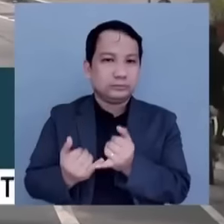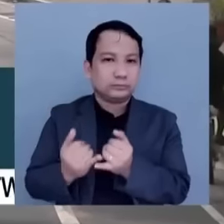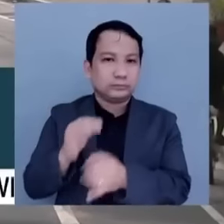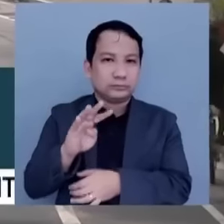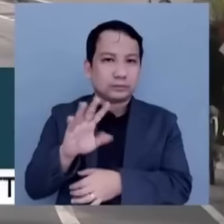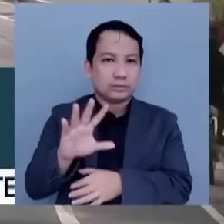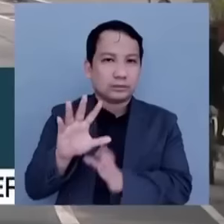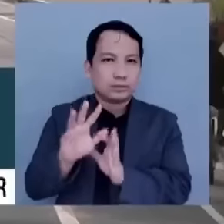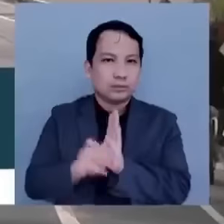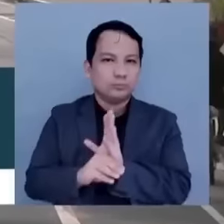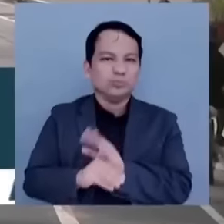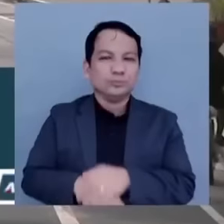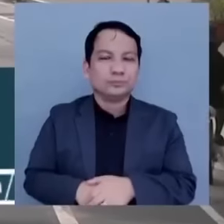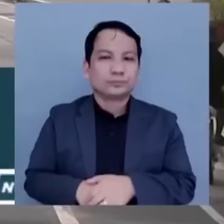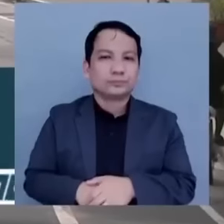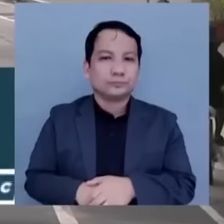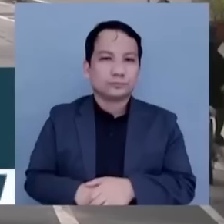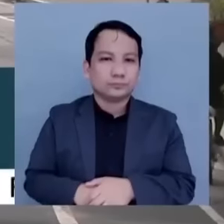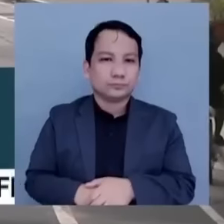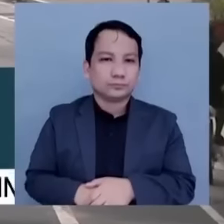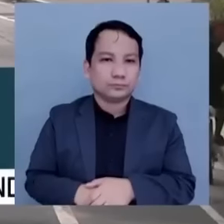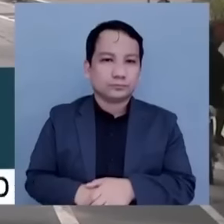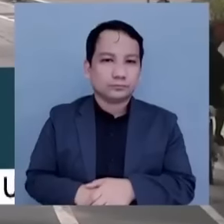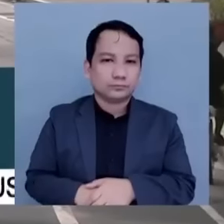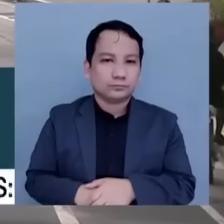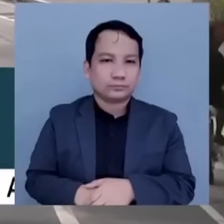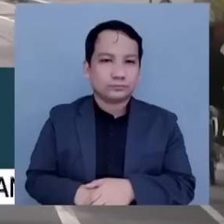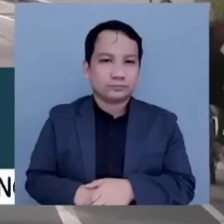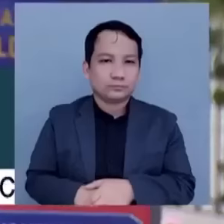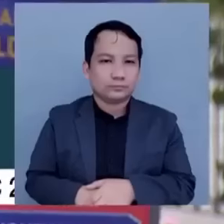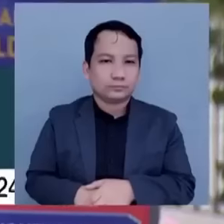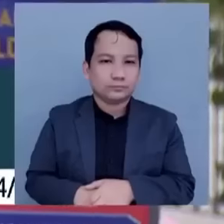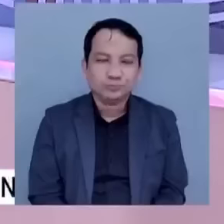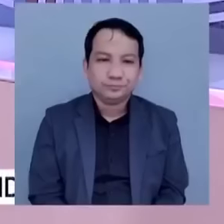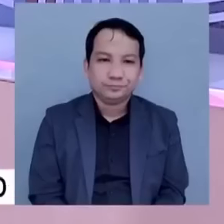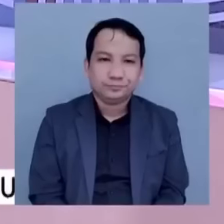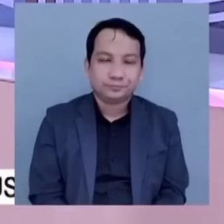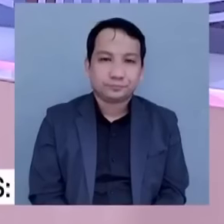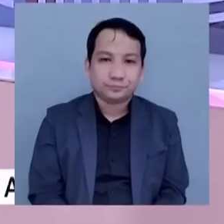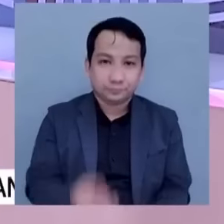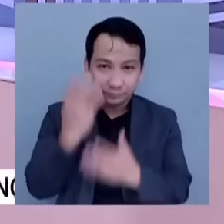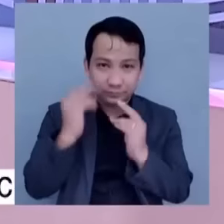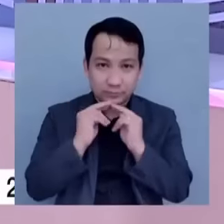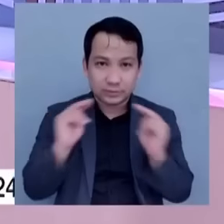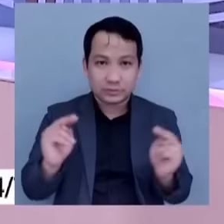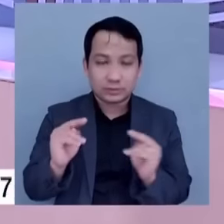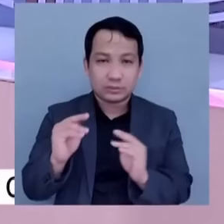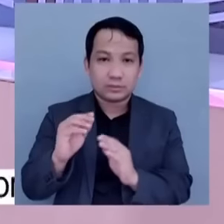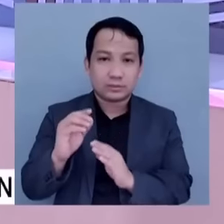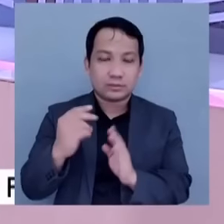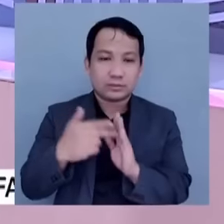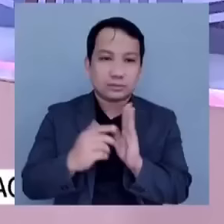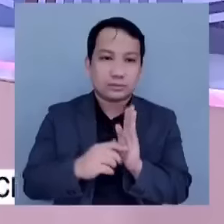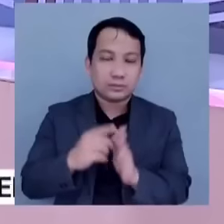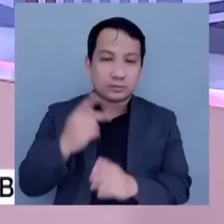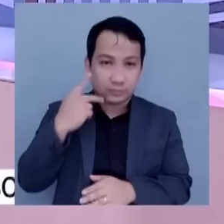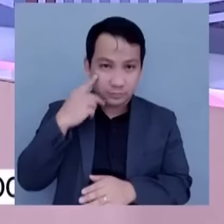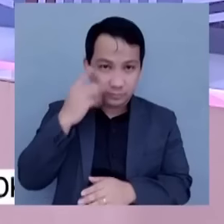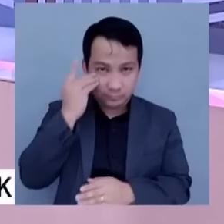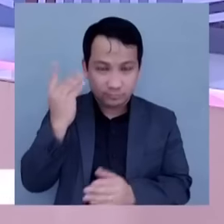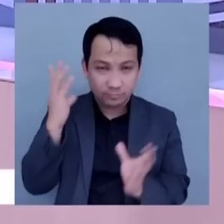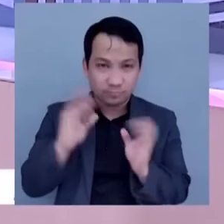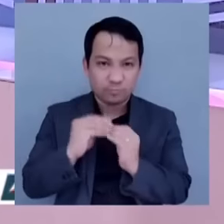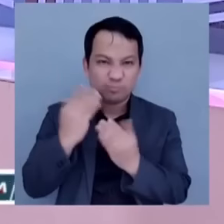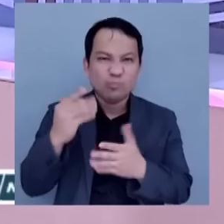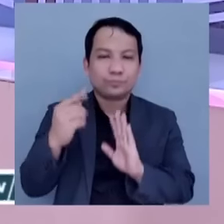minutes. Carmina, back to you. Thanks a lot, Paige Javier, there joining us on the line. House lawmaker Paolo Duterte has filed a bill